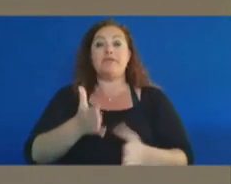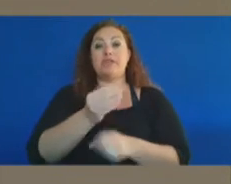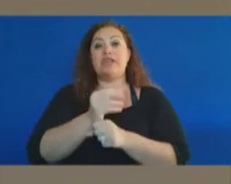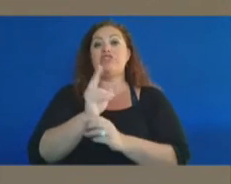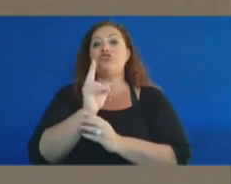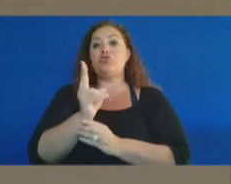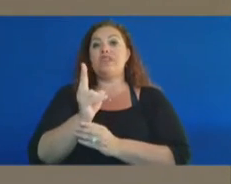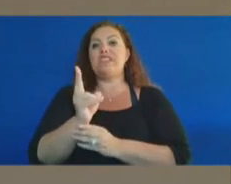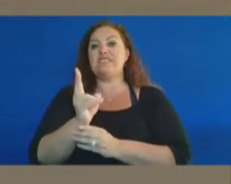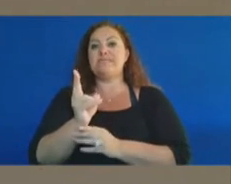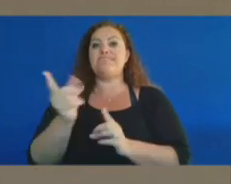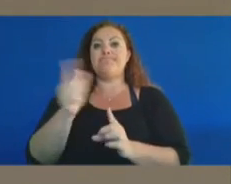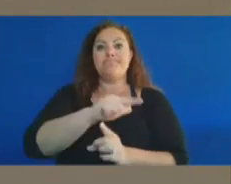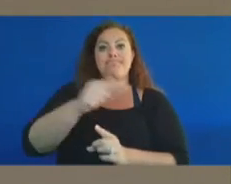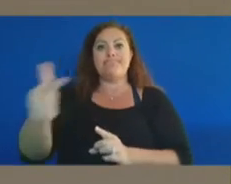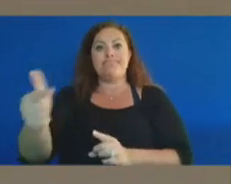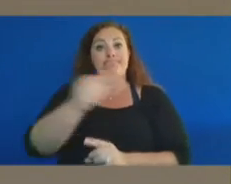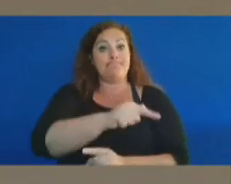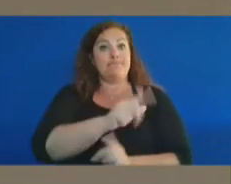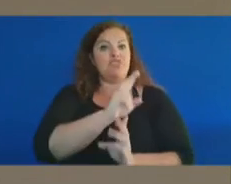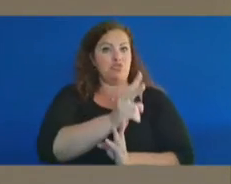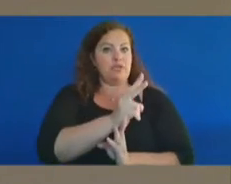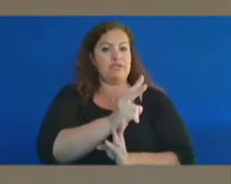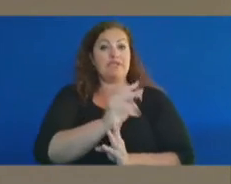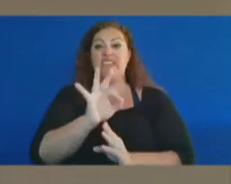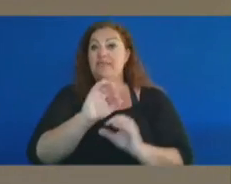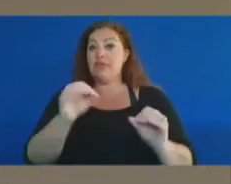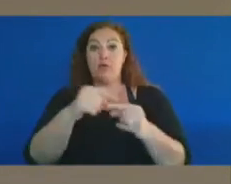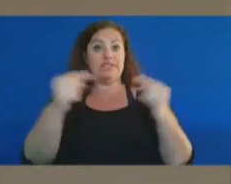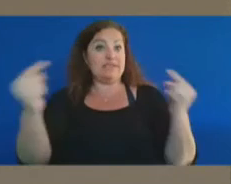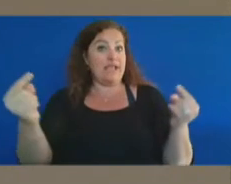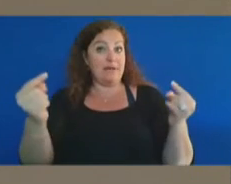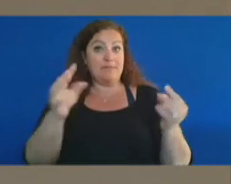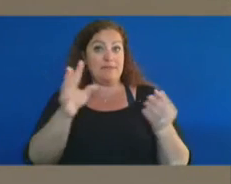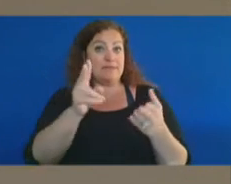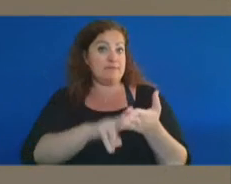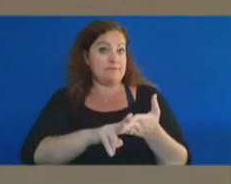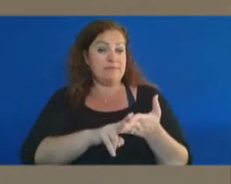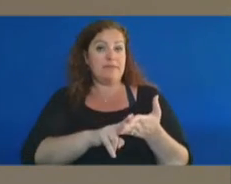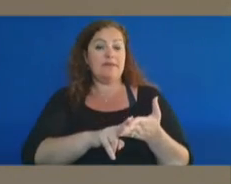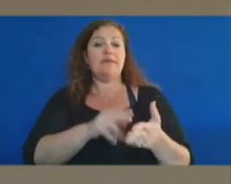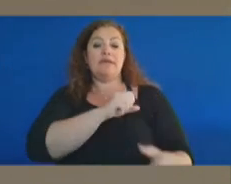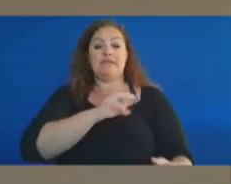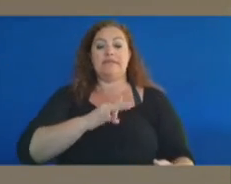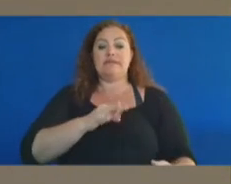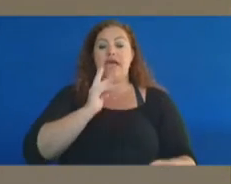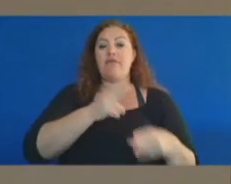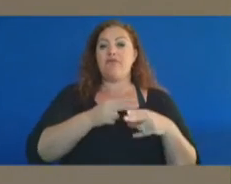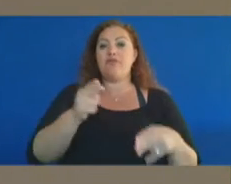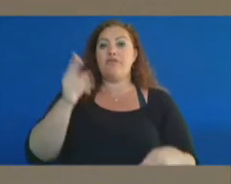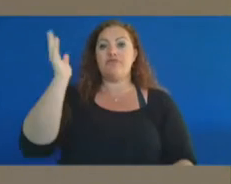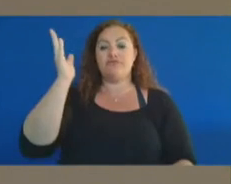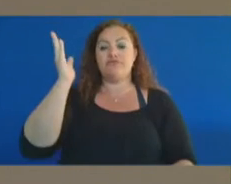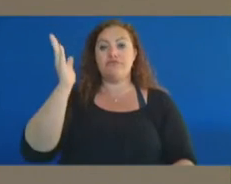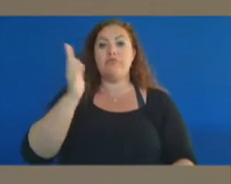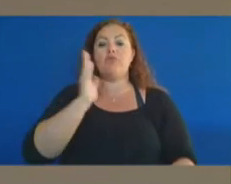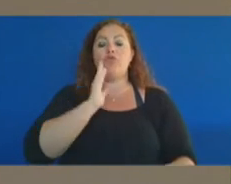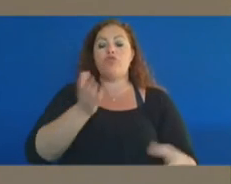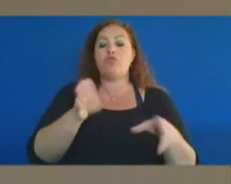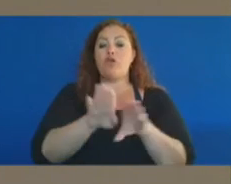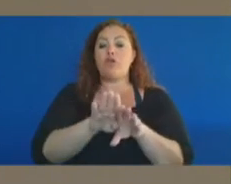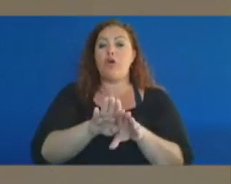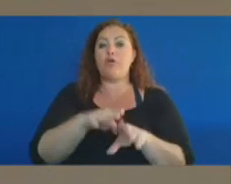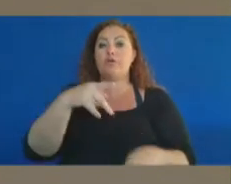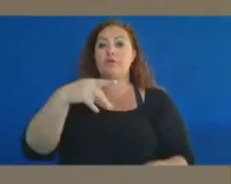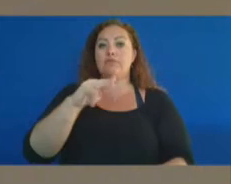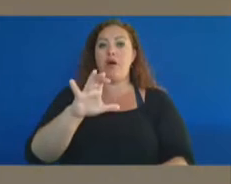if no one is opposed or signed up to speak the staff will give us a brief presentation we will close the public hearing and move